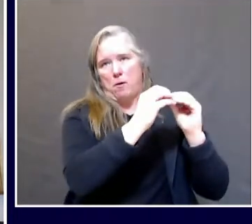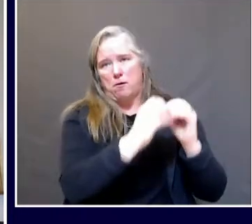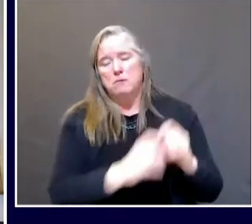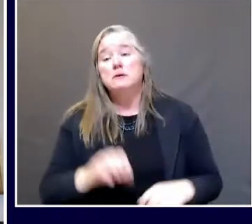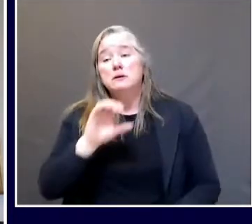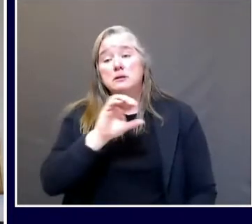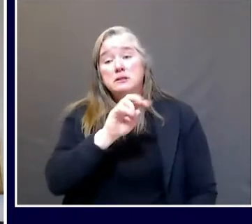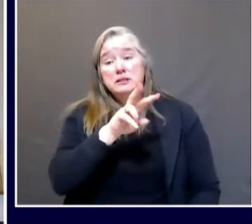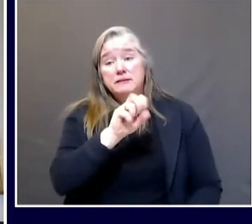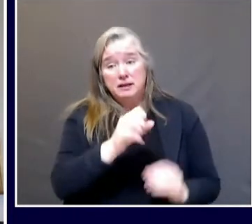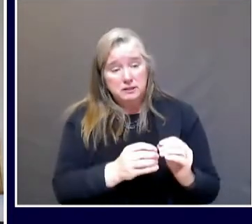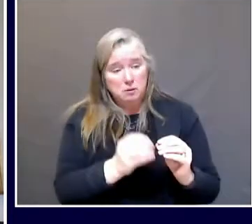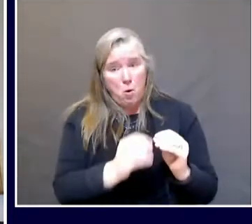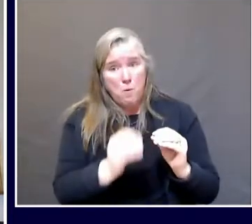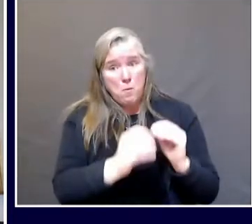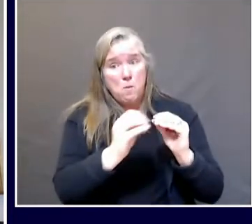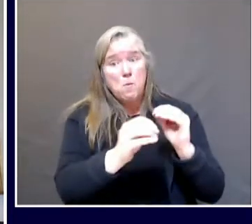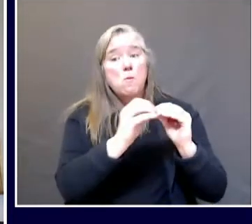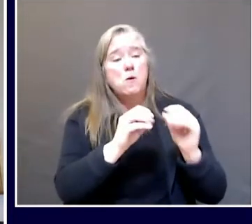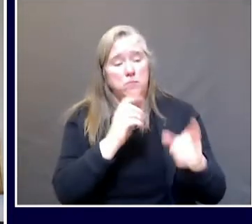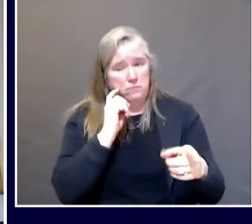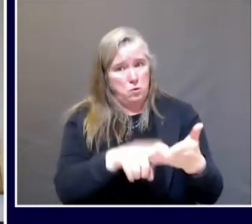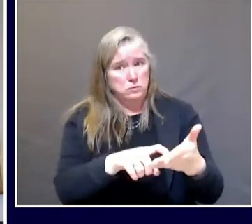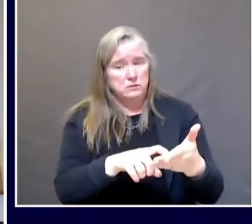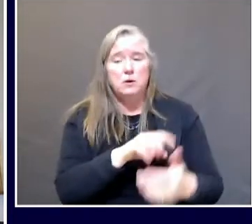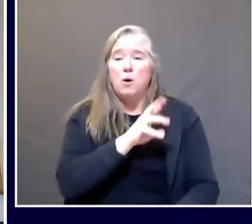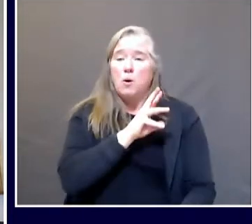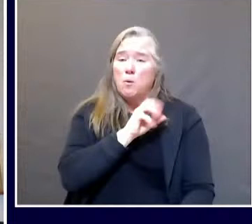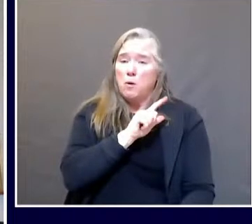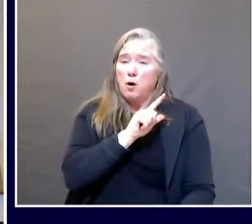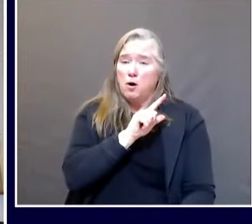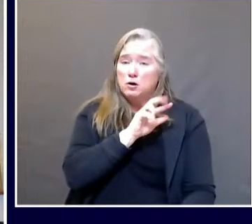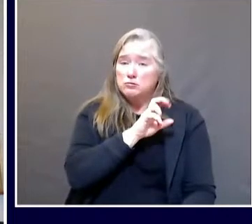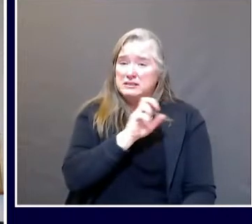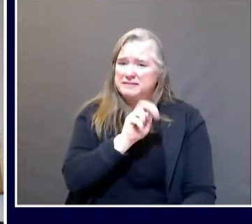I continue to have concerns about Walgreens.